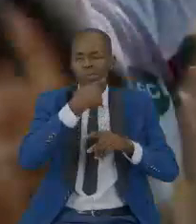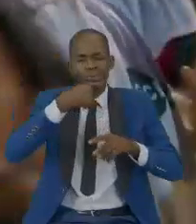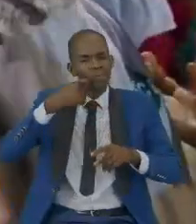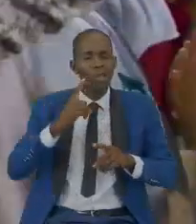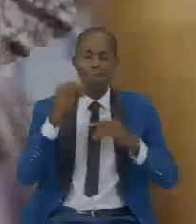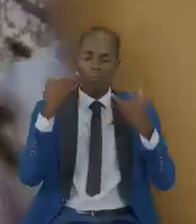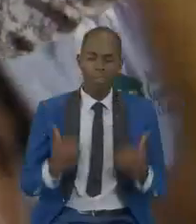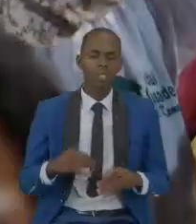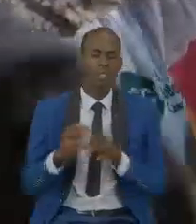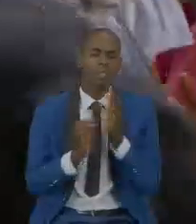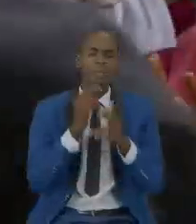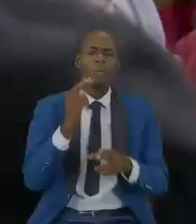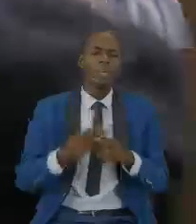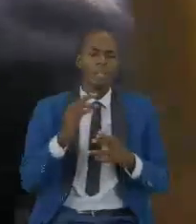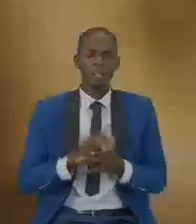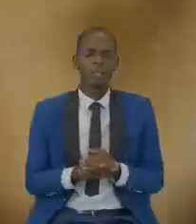Jesus' name.